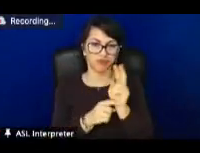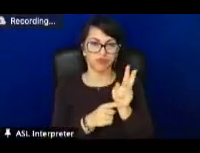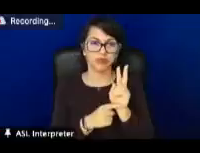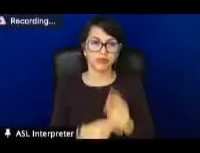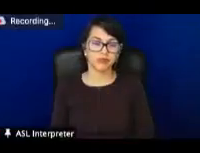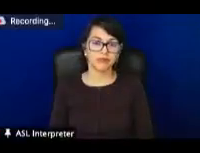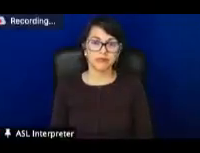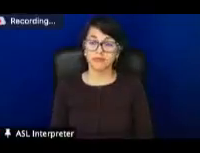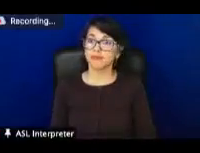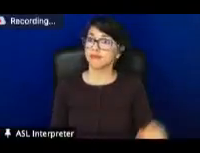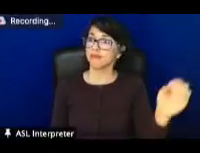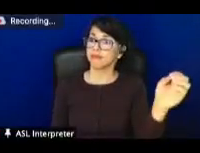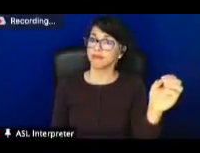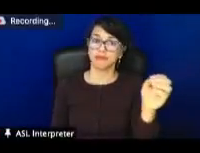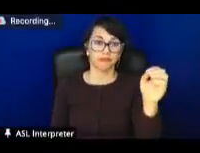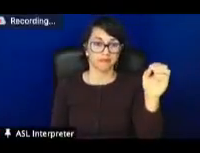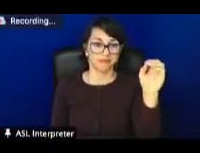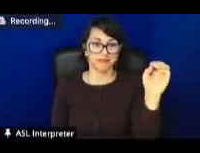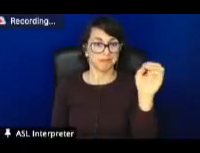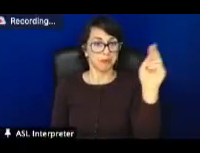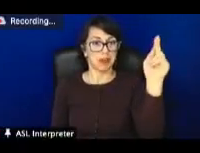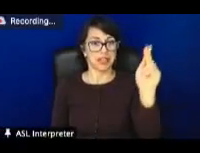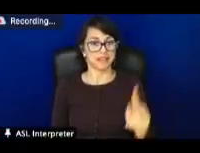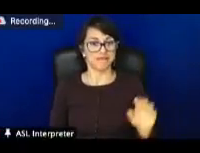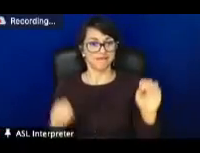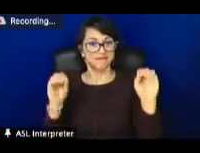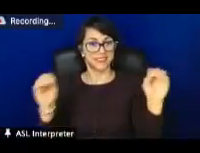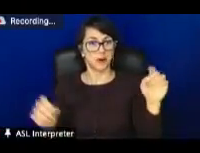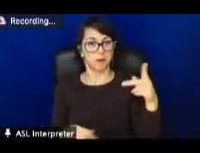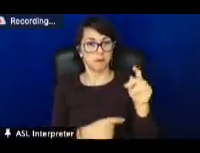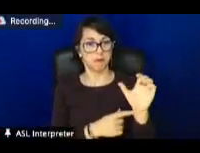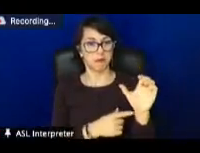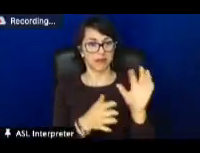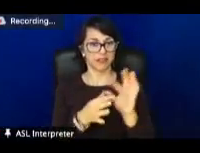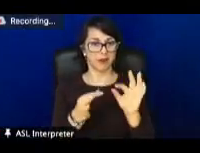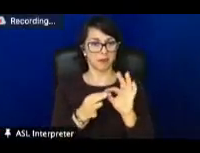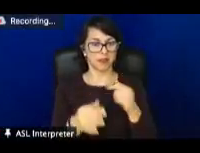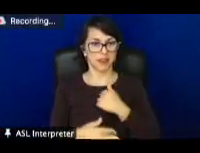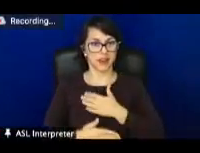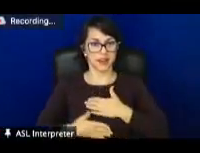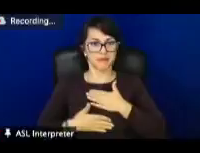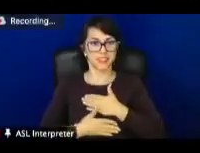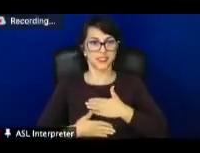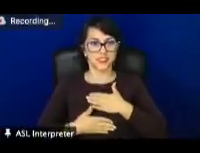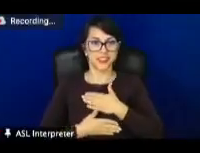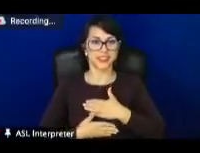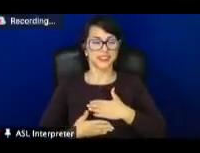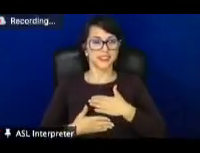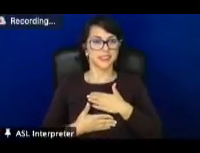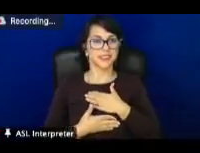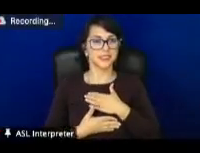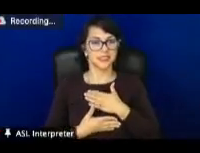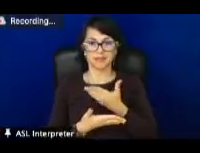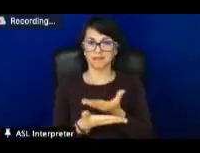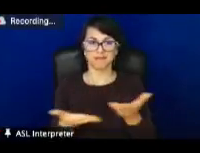Okay, well, I guess we have no public comment. I appreciate